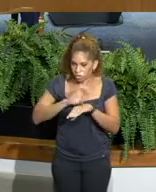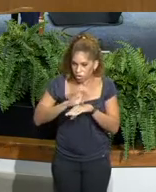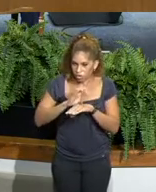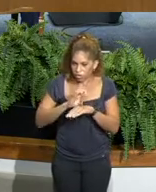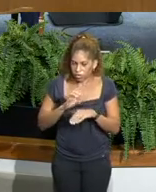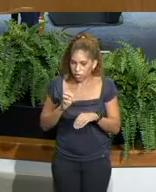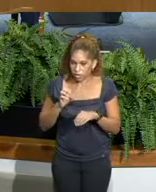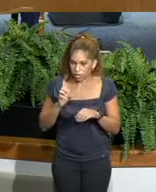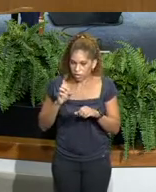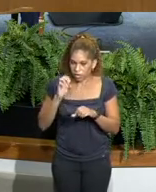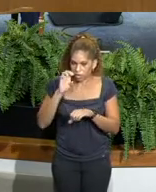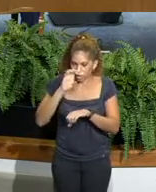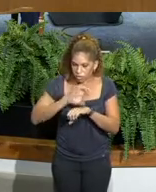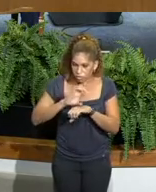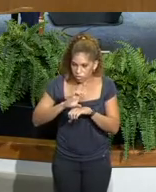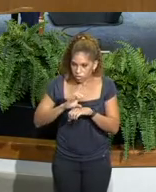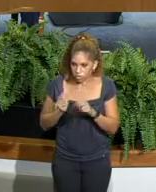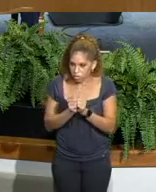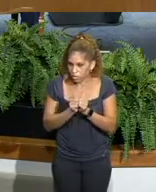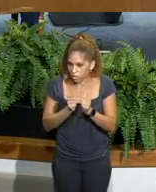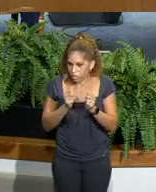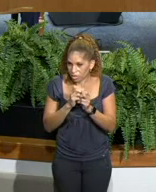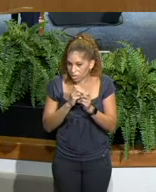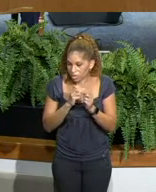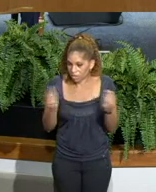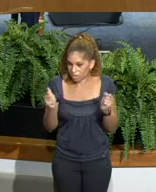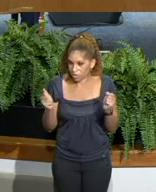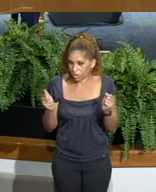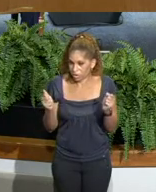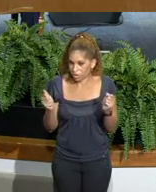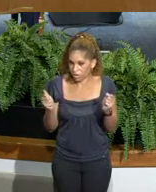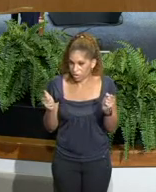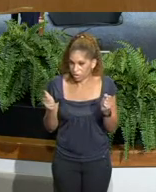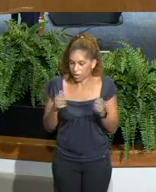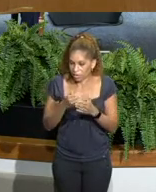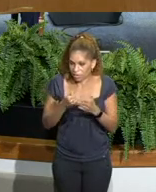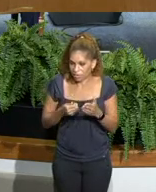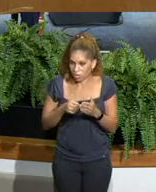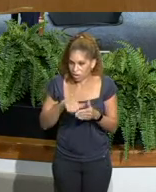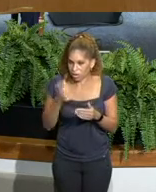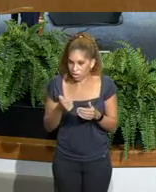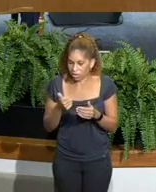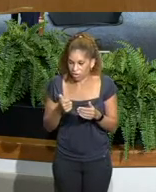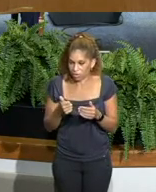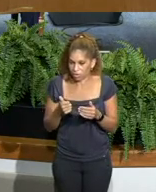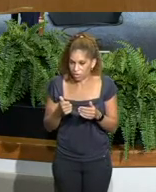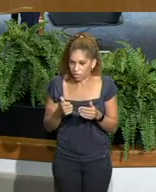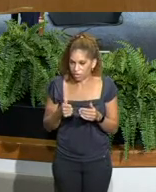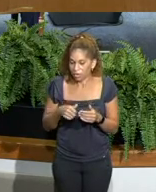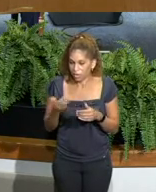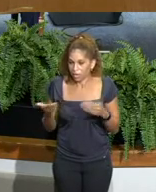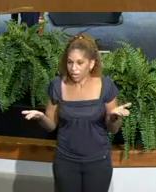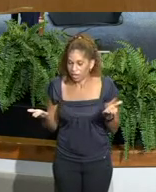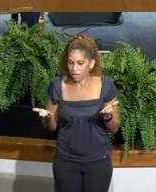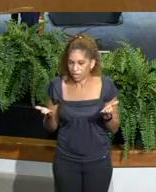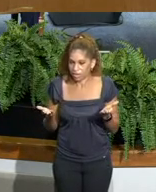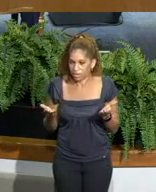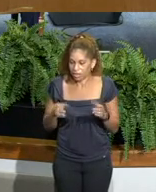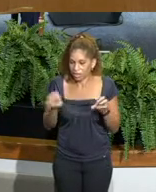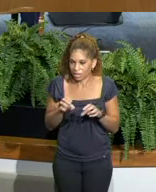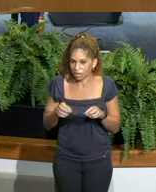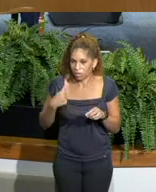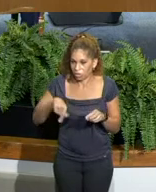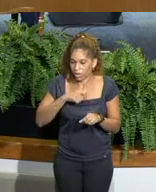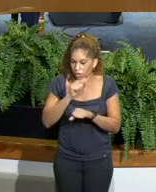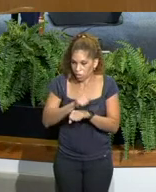split, Northern Methodist, Southern Methodist, Northern Baptist, before there was ever, and in the 1840s. We